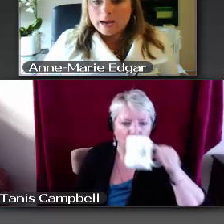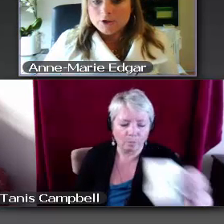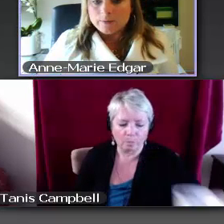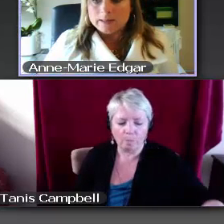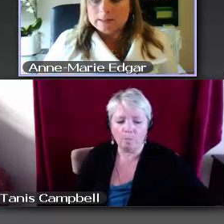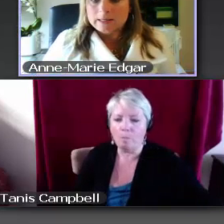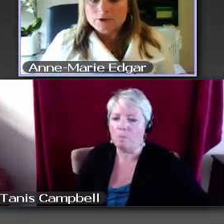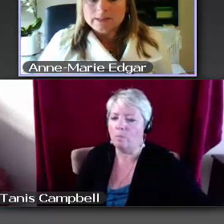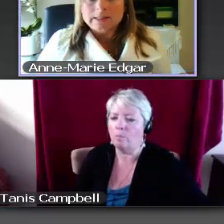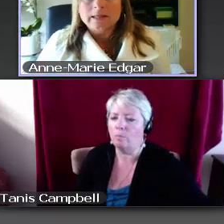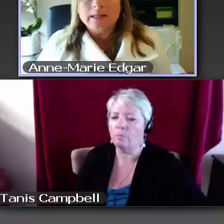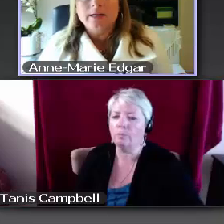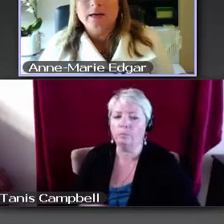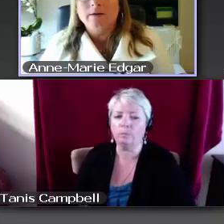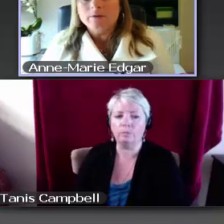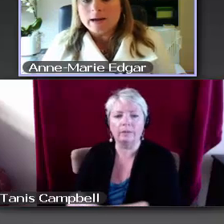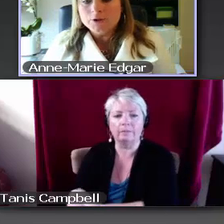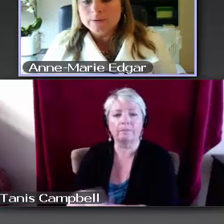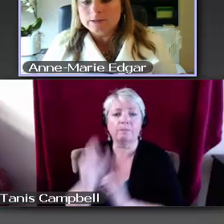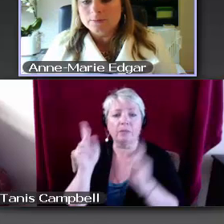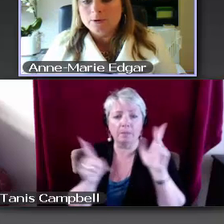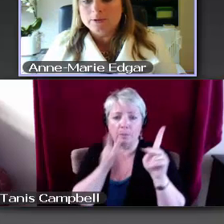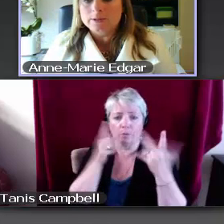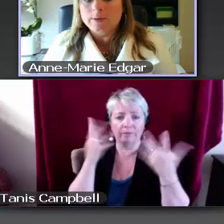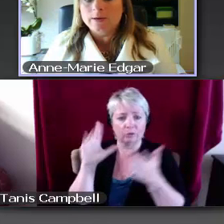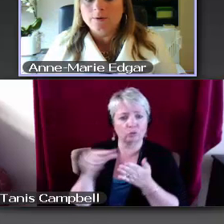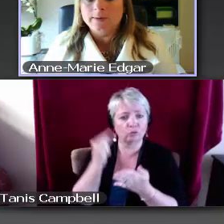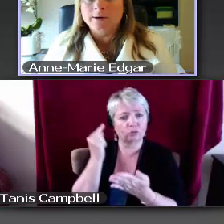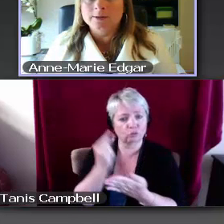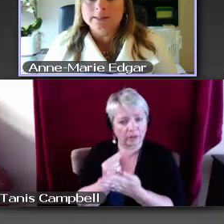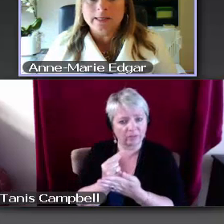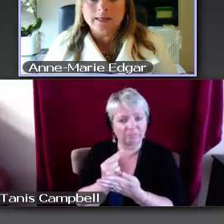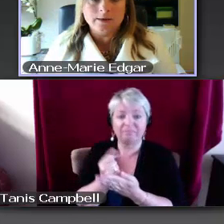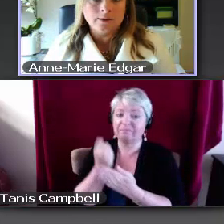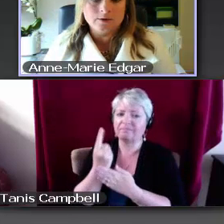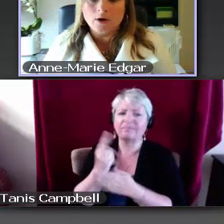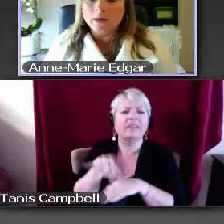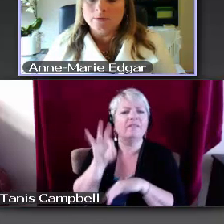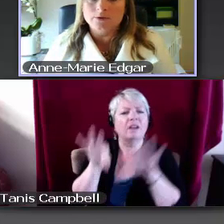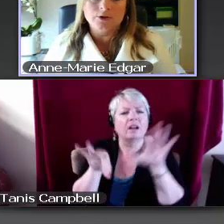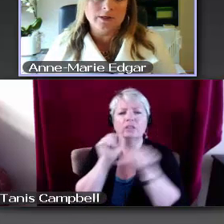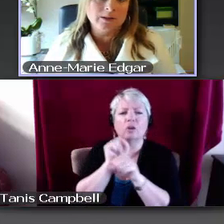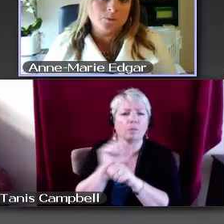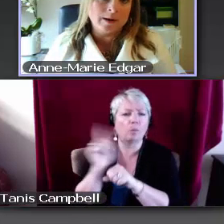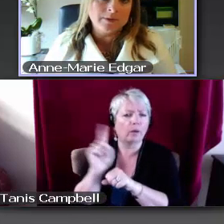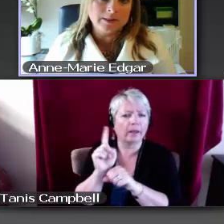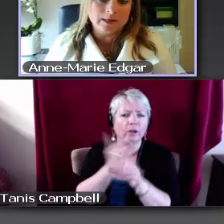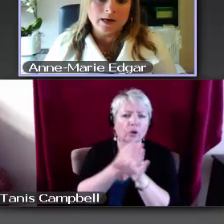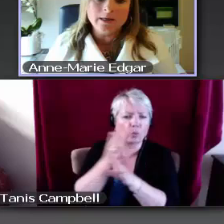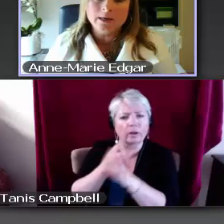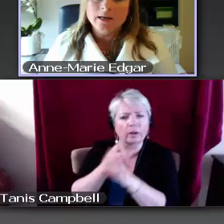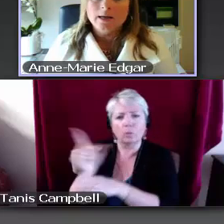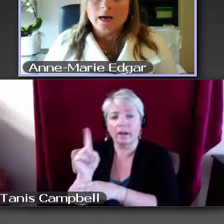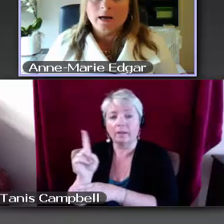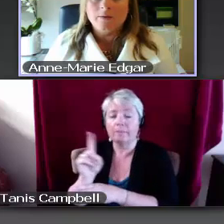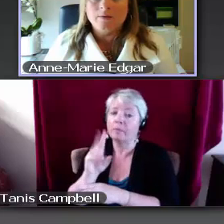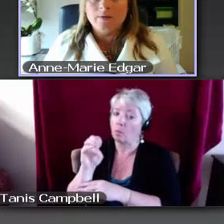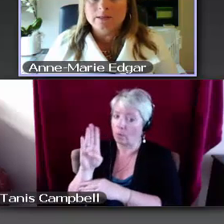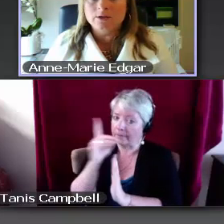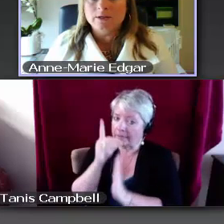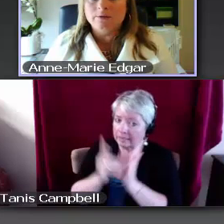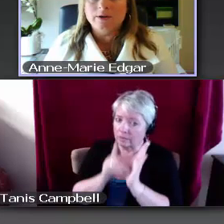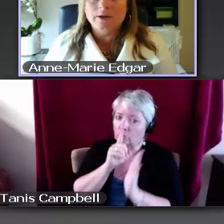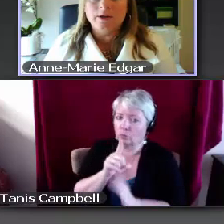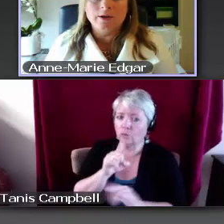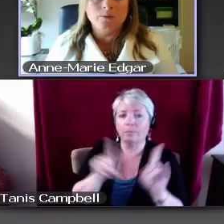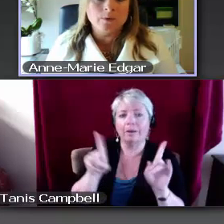So graduates, interestingly enough, graduates are pursuing careers in not just web design.